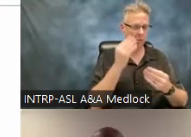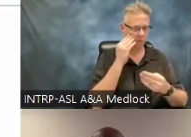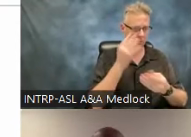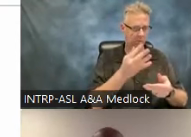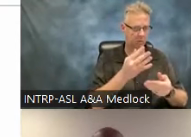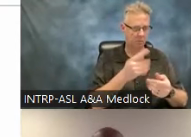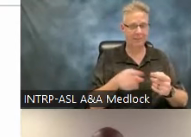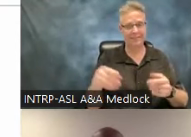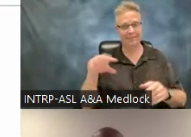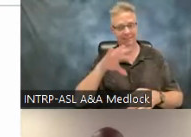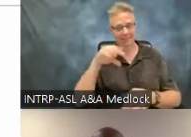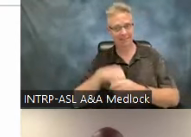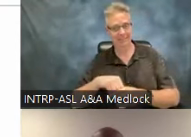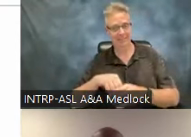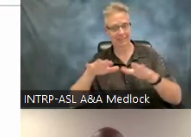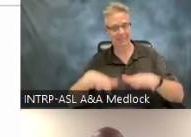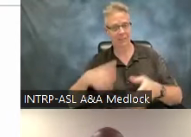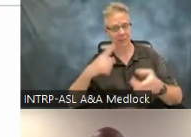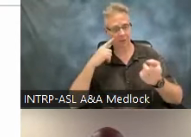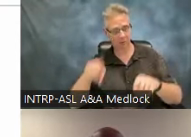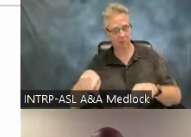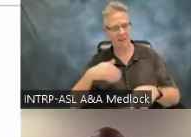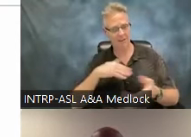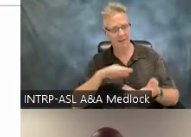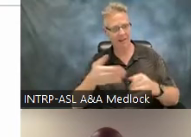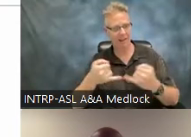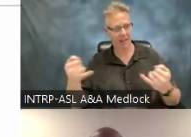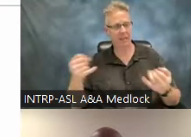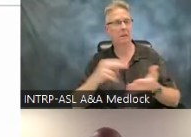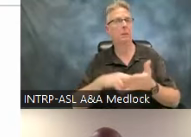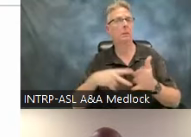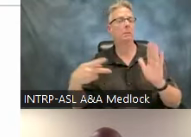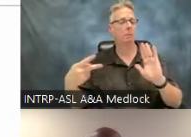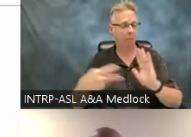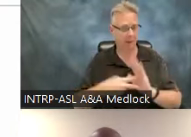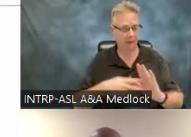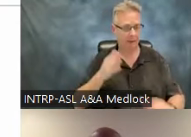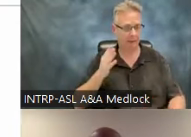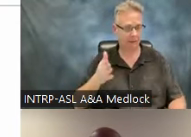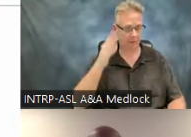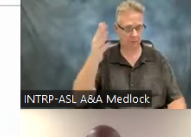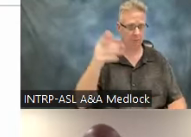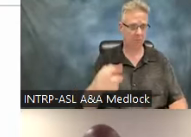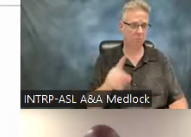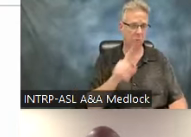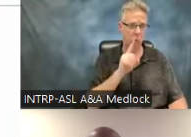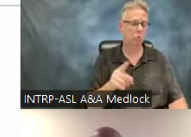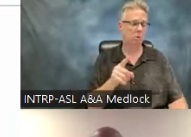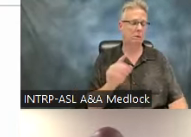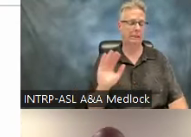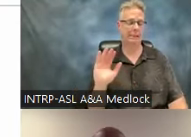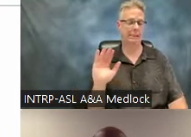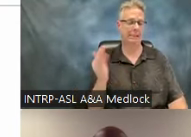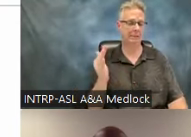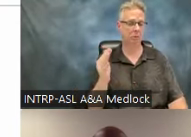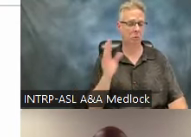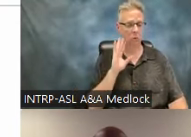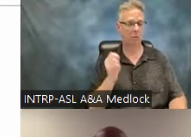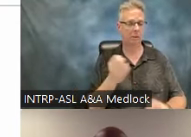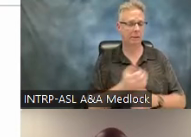it's in the settlement agreement and has deadlines does mean that at some point in the future, it is seems as though it would be a